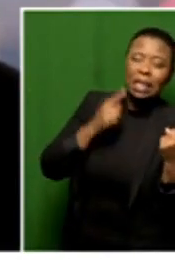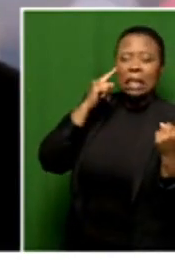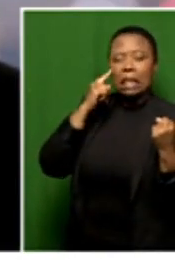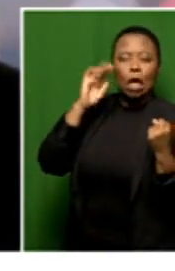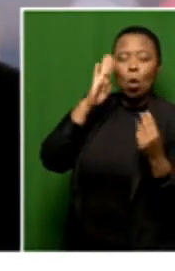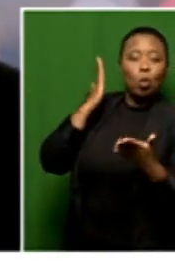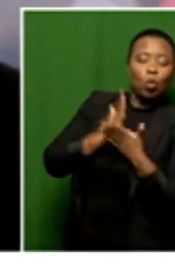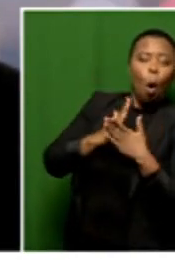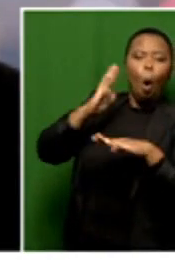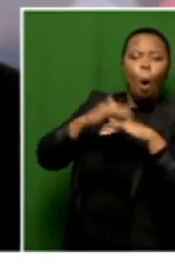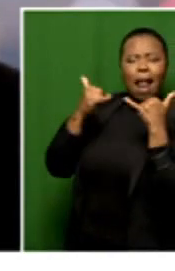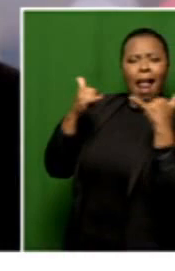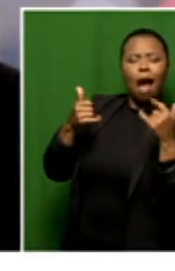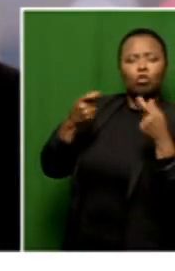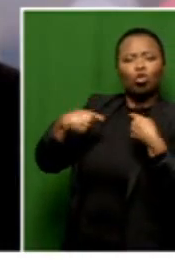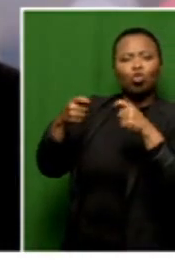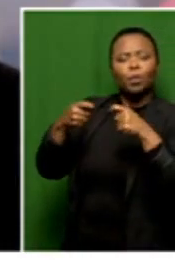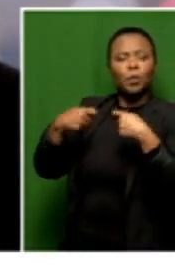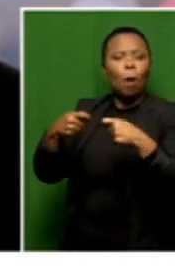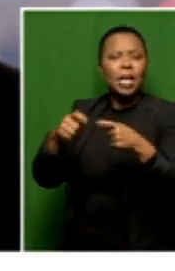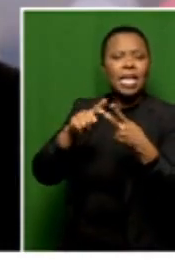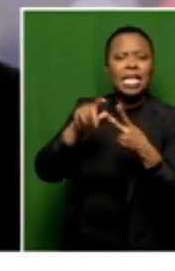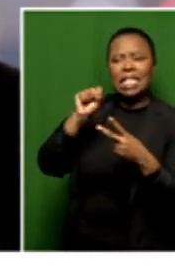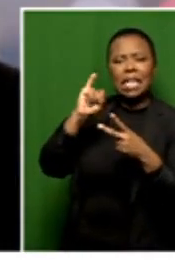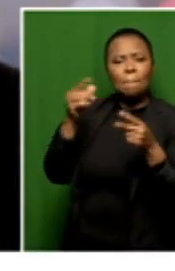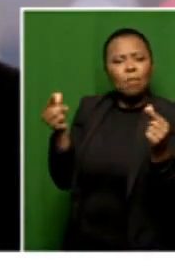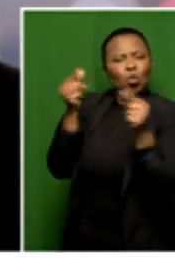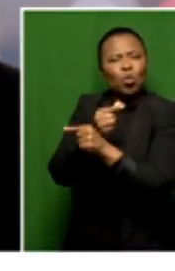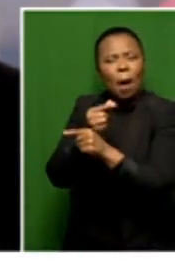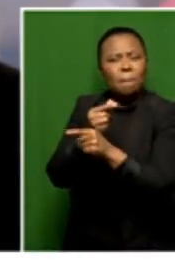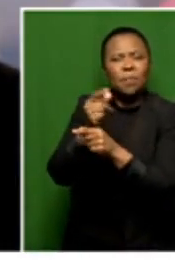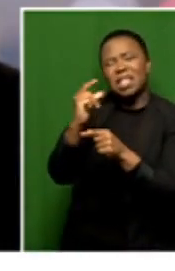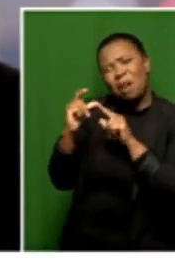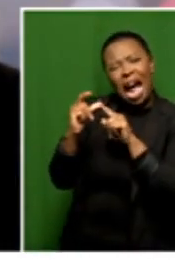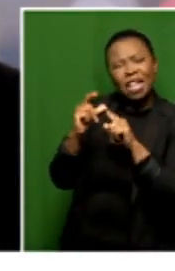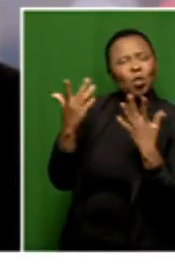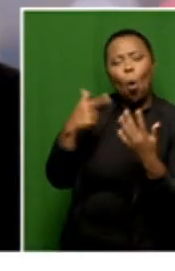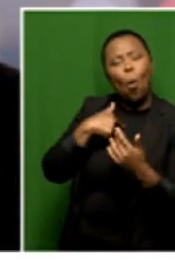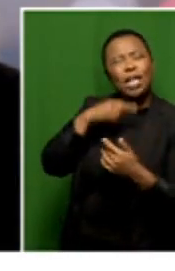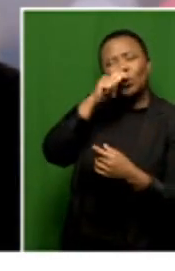about online shopping and, the SIM card and the whole process, who do we trust?